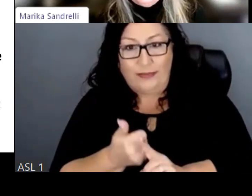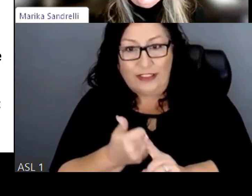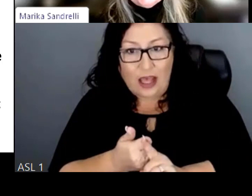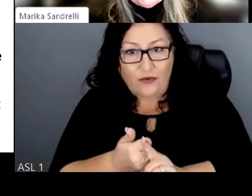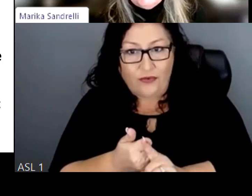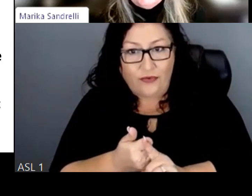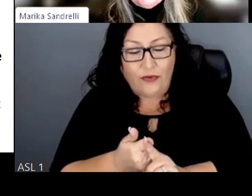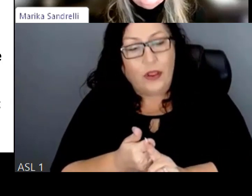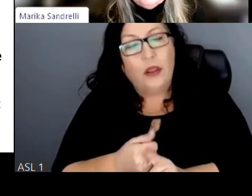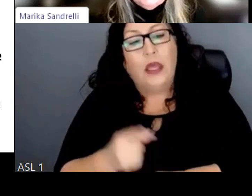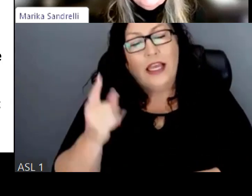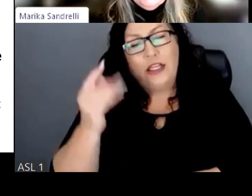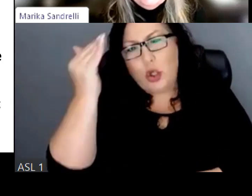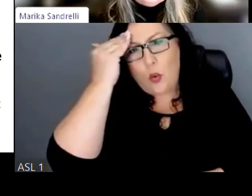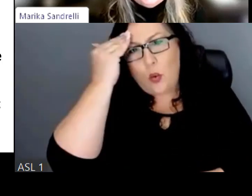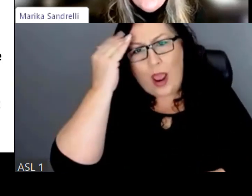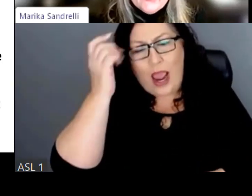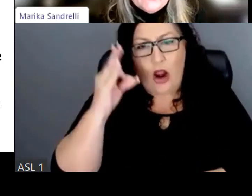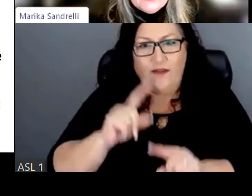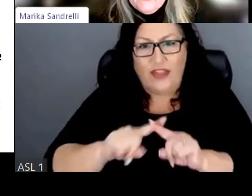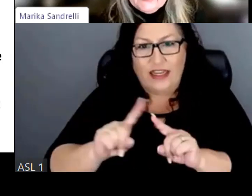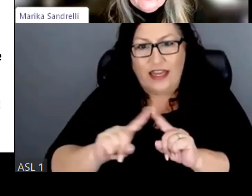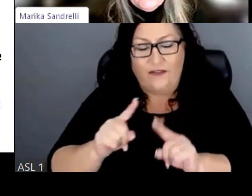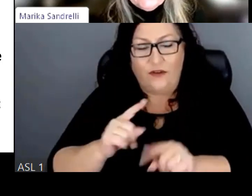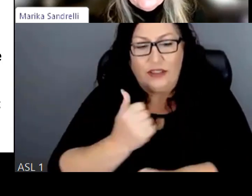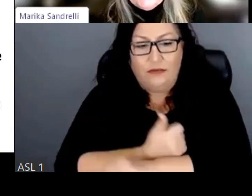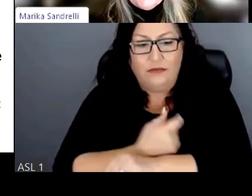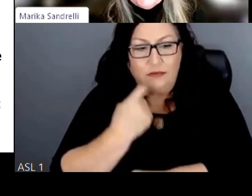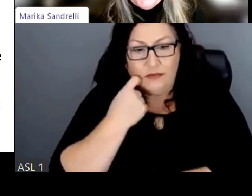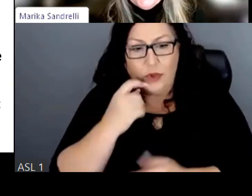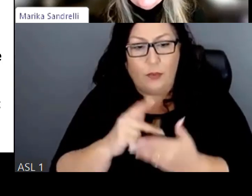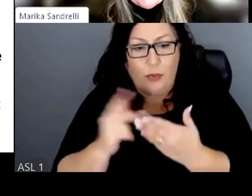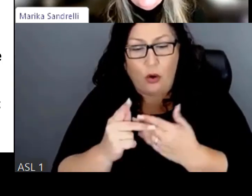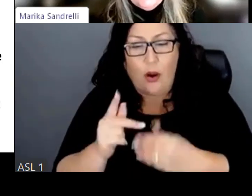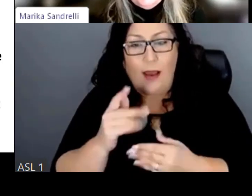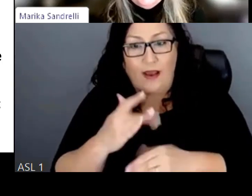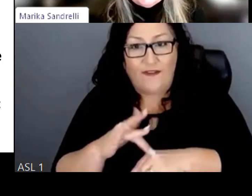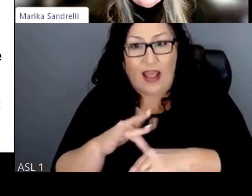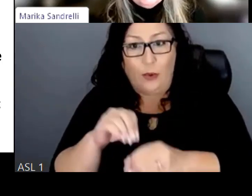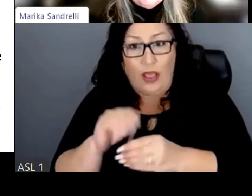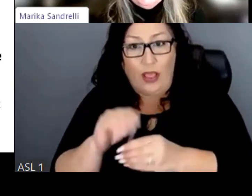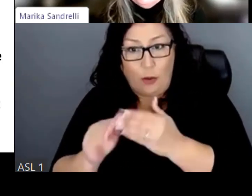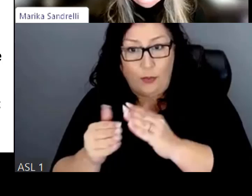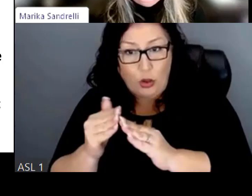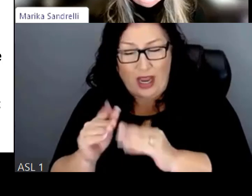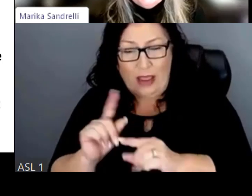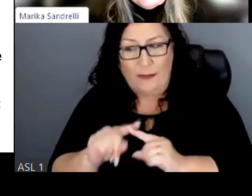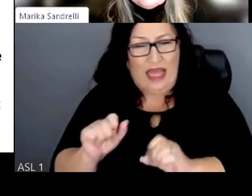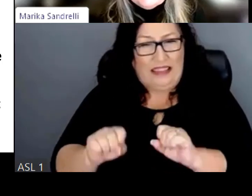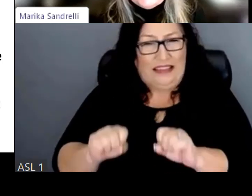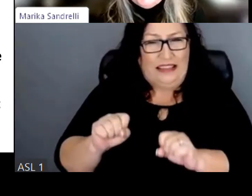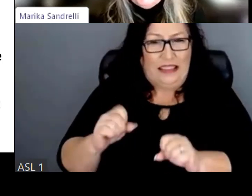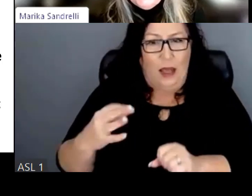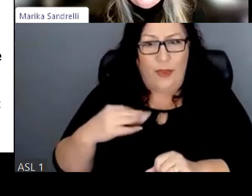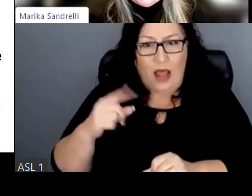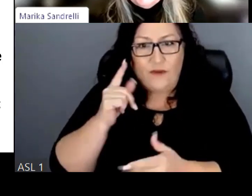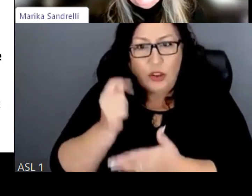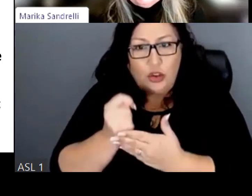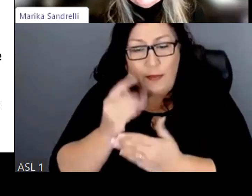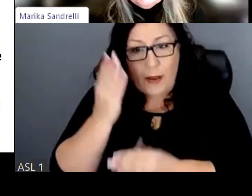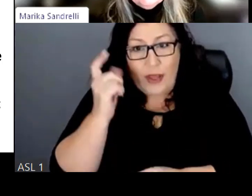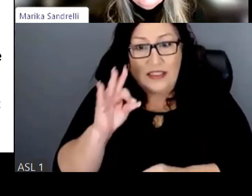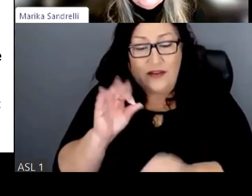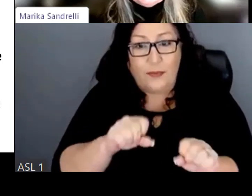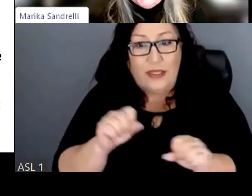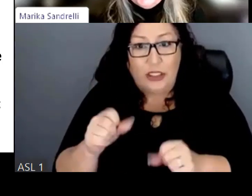about hurting himself. He is aware of the different substance use programs available in the community, but hesitates to apply for